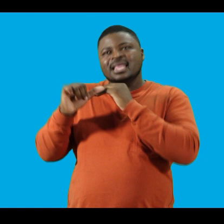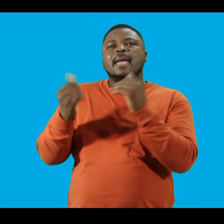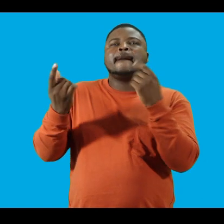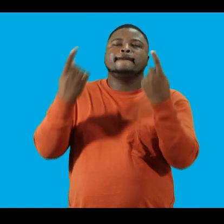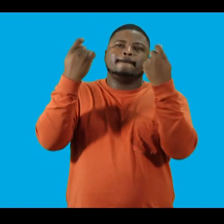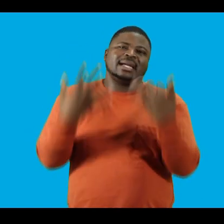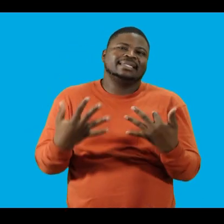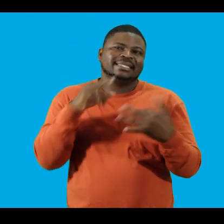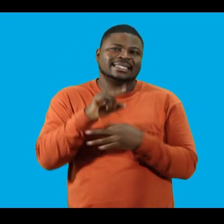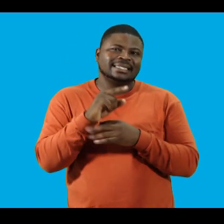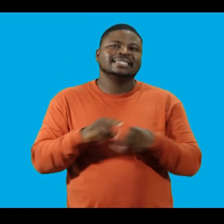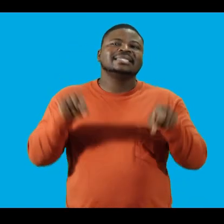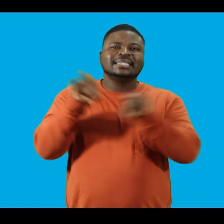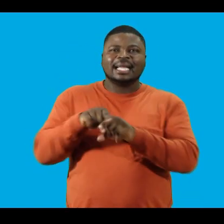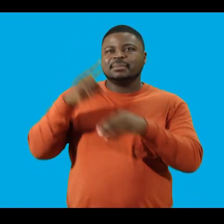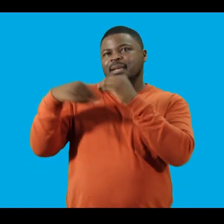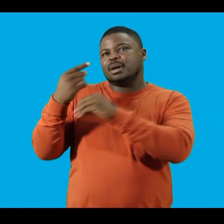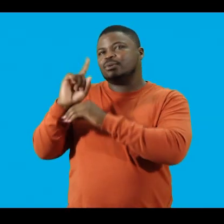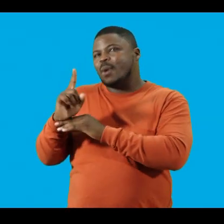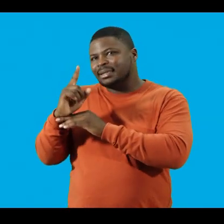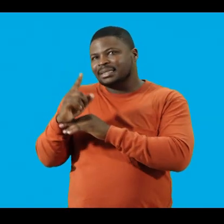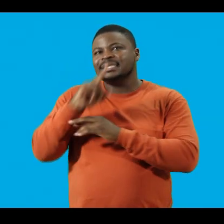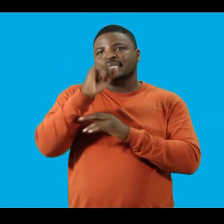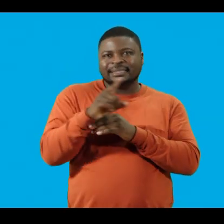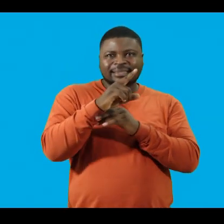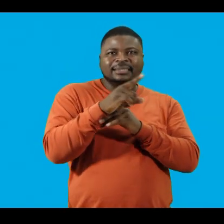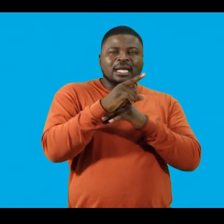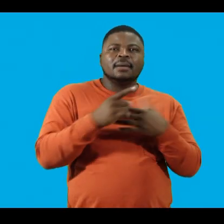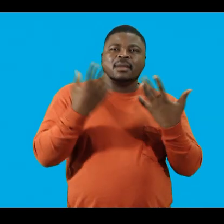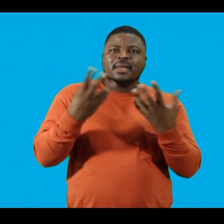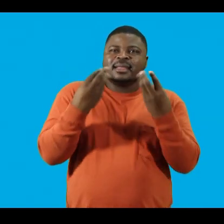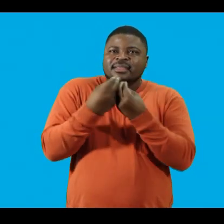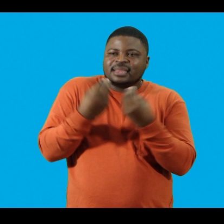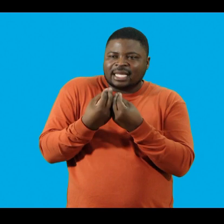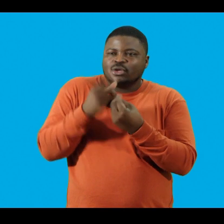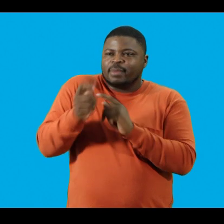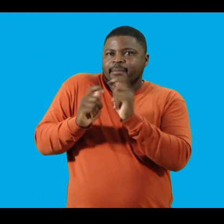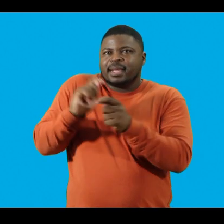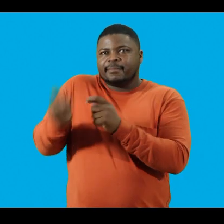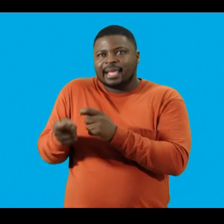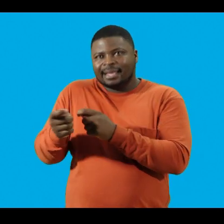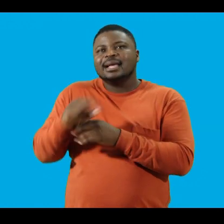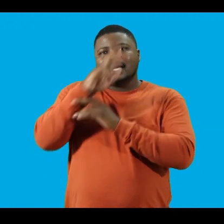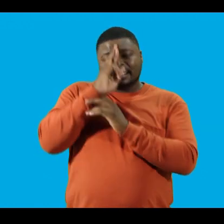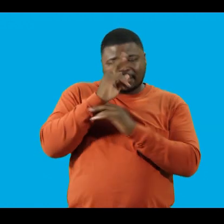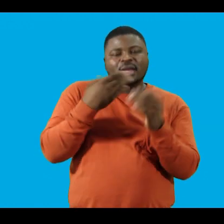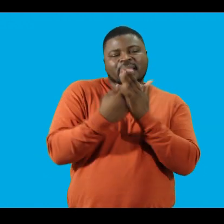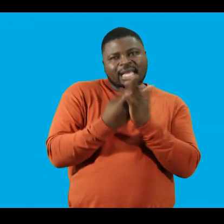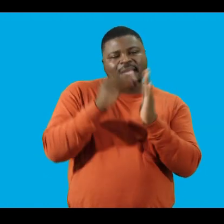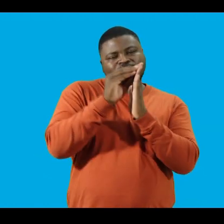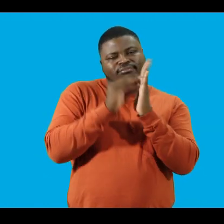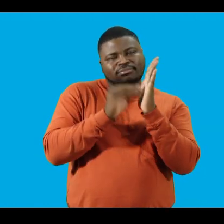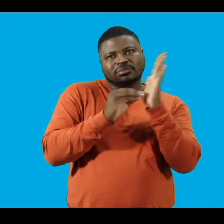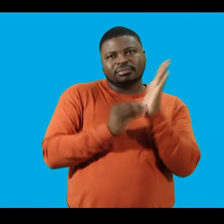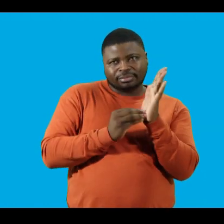about the items. And then remember, items can be listed, and that is categorical